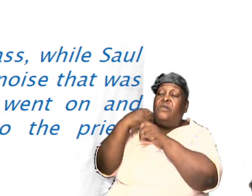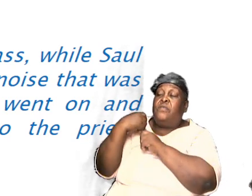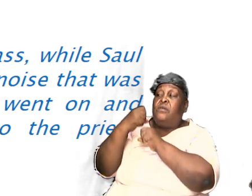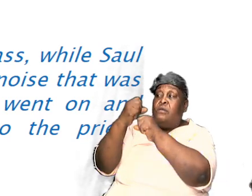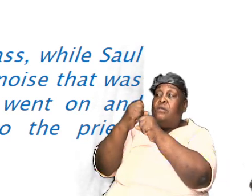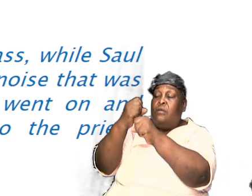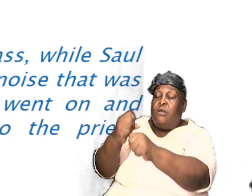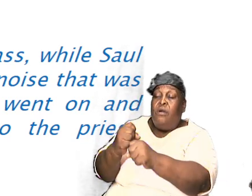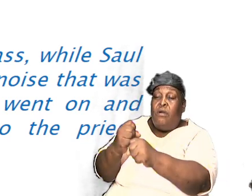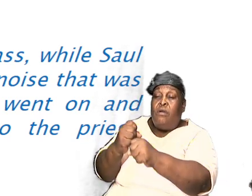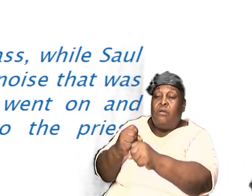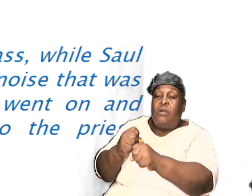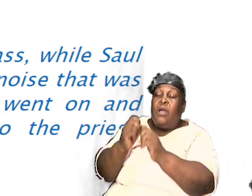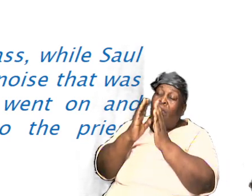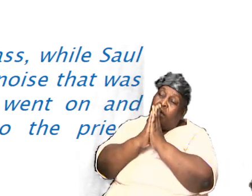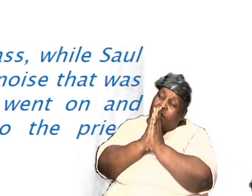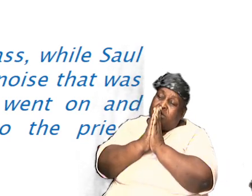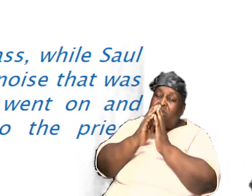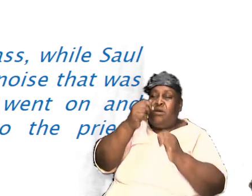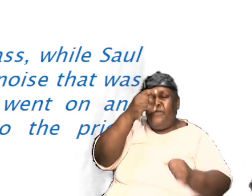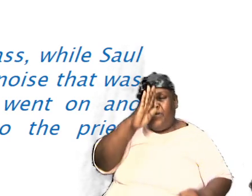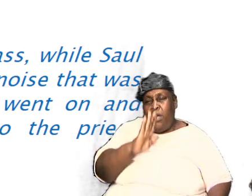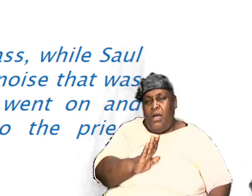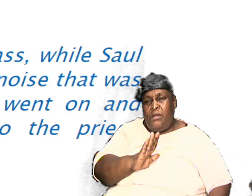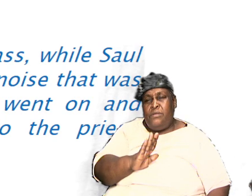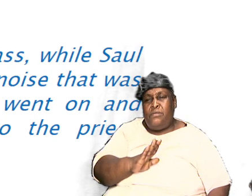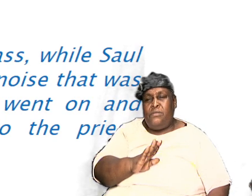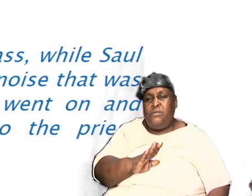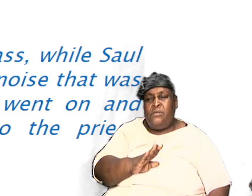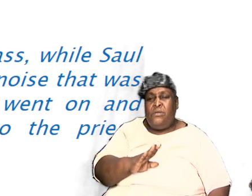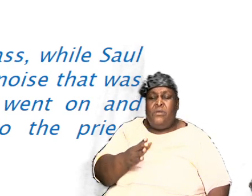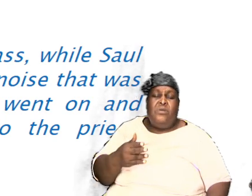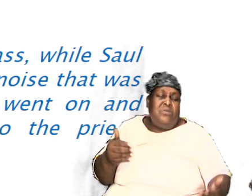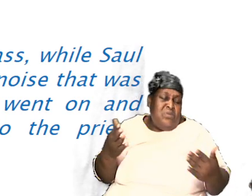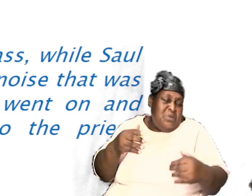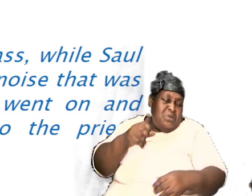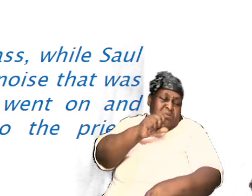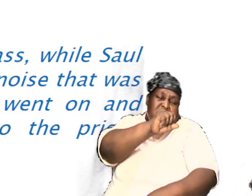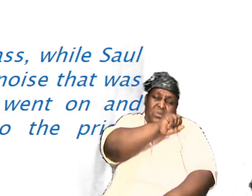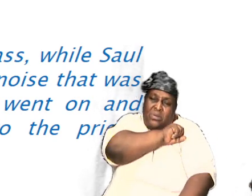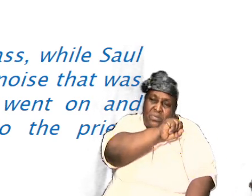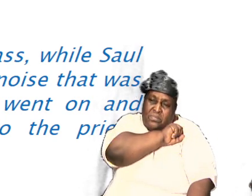they inquired of the Lord. So here it was that Saul